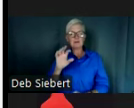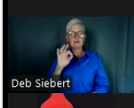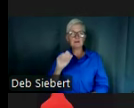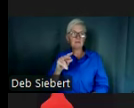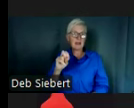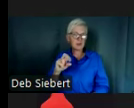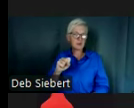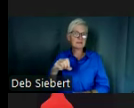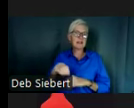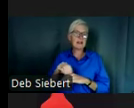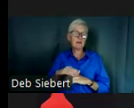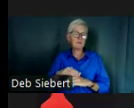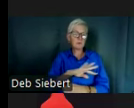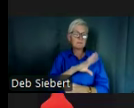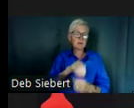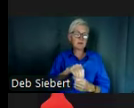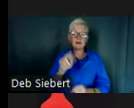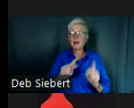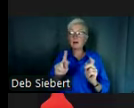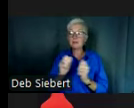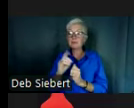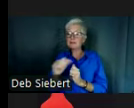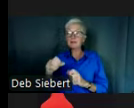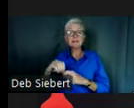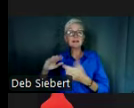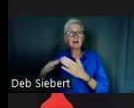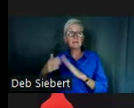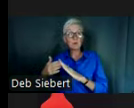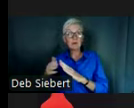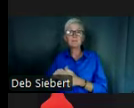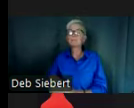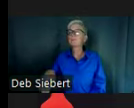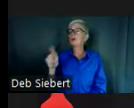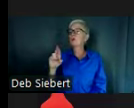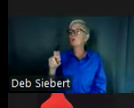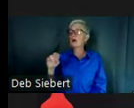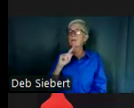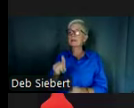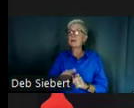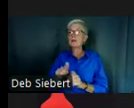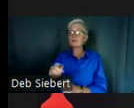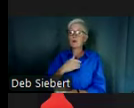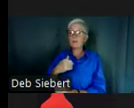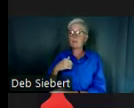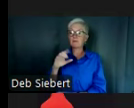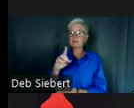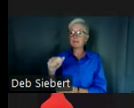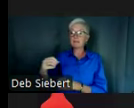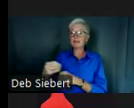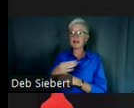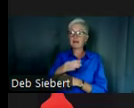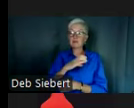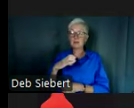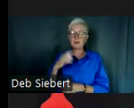that influence the participation of people with disabilities in the communities. Robin currently serves as a member of the Disability Advisory Committee for